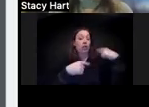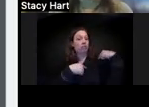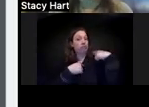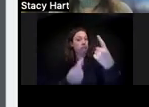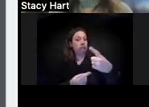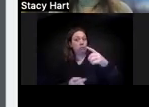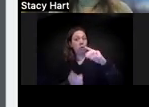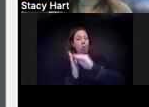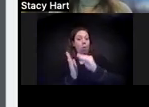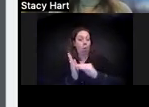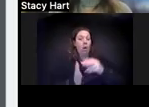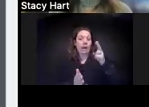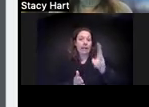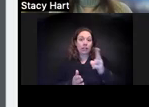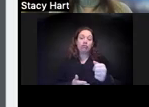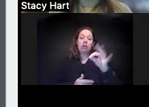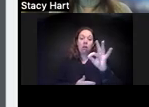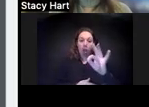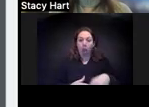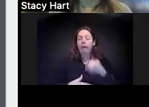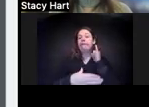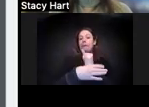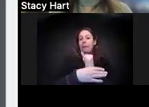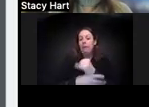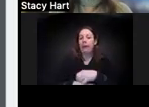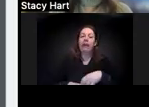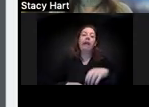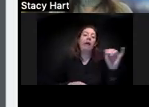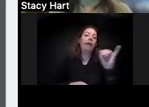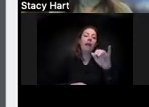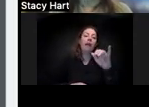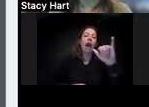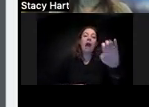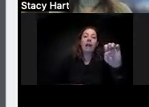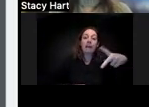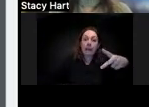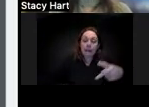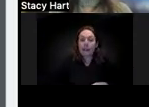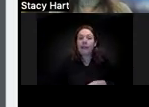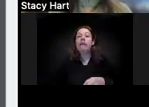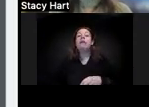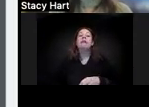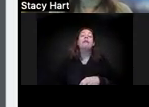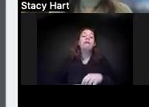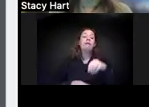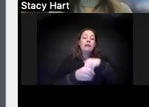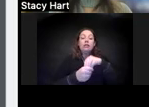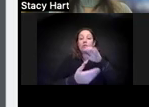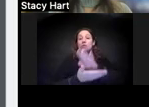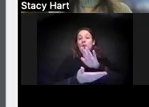504 plan or an IEP in school is a person who is covered under